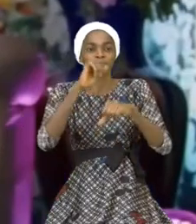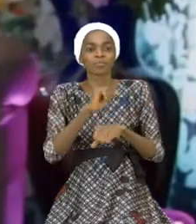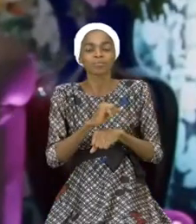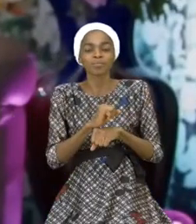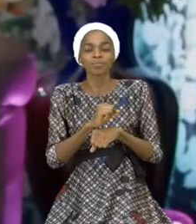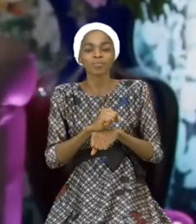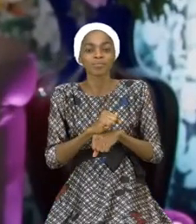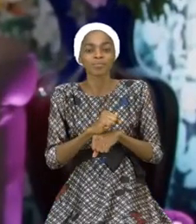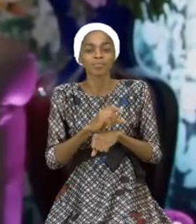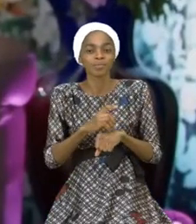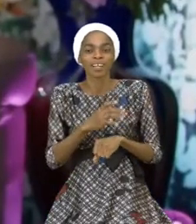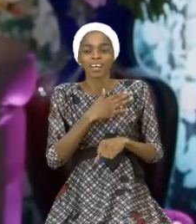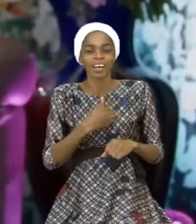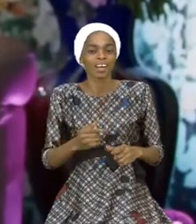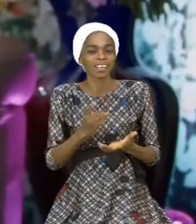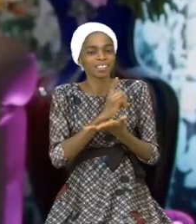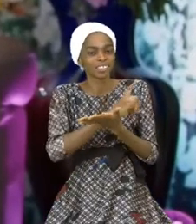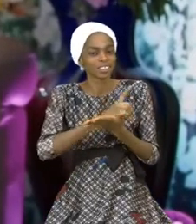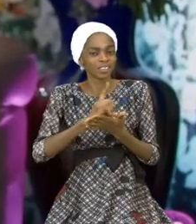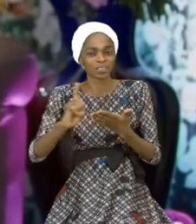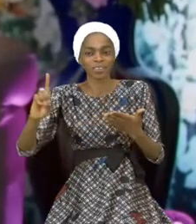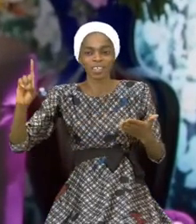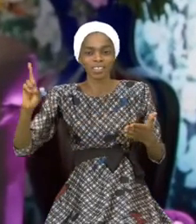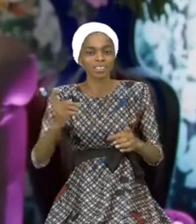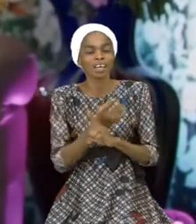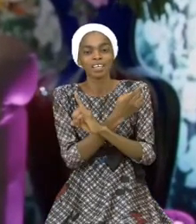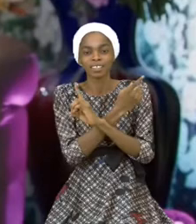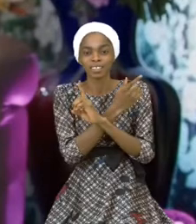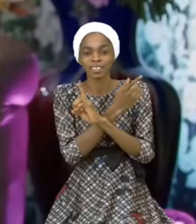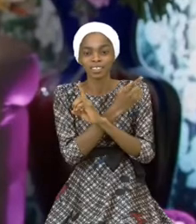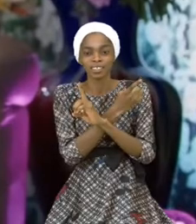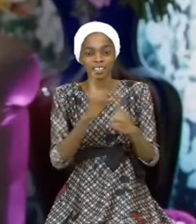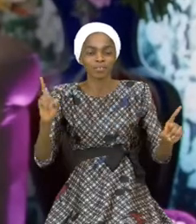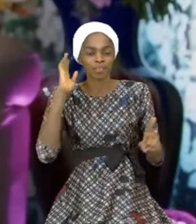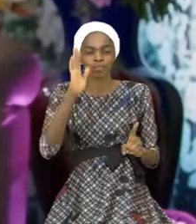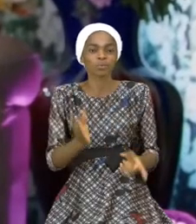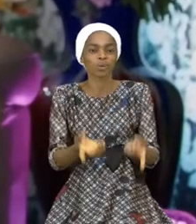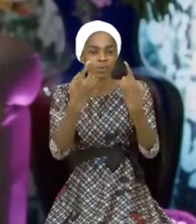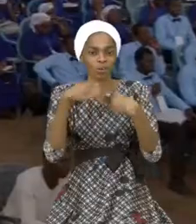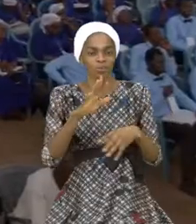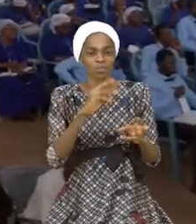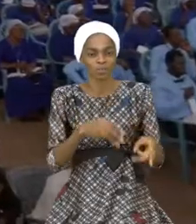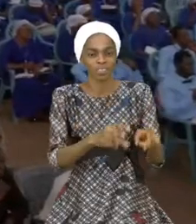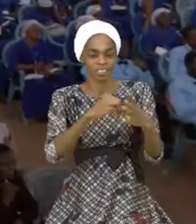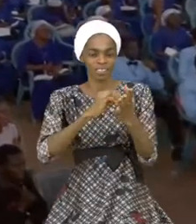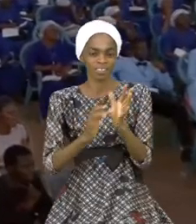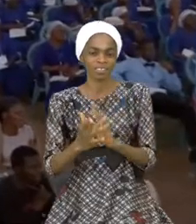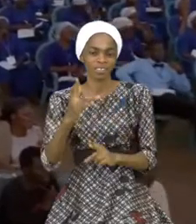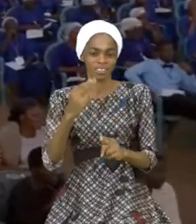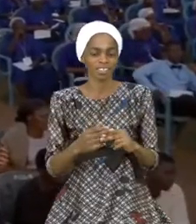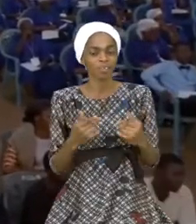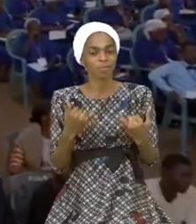wonders, addition of supernatural deliverance will come your way in Jesus' name.